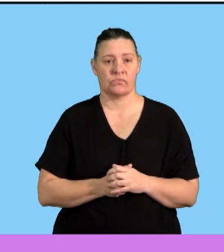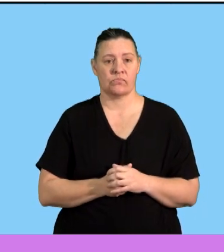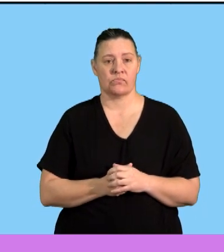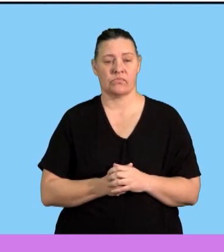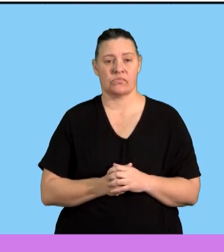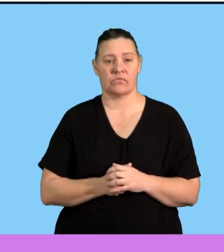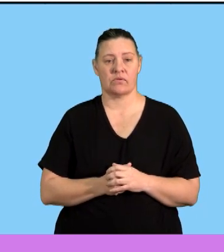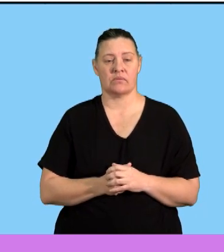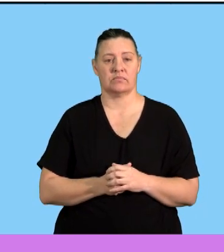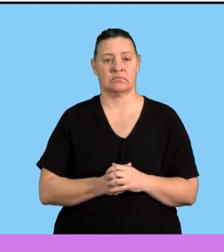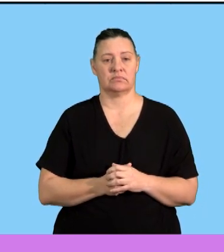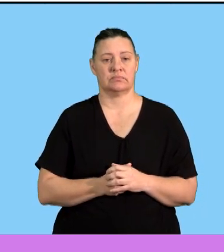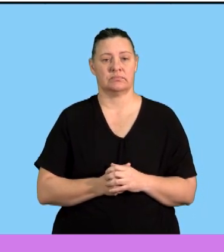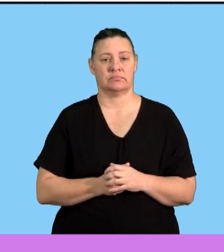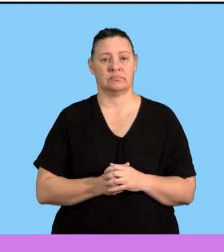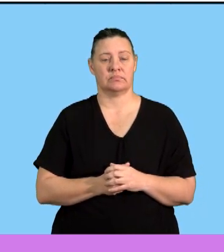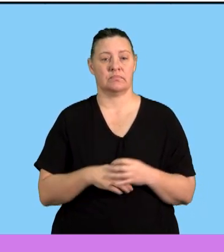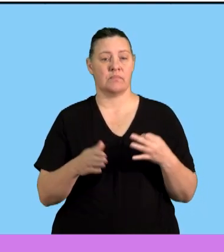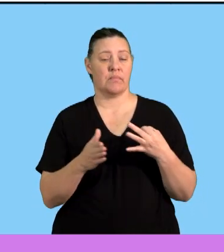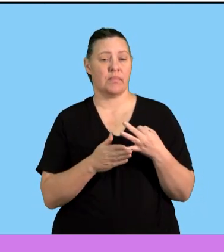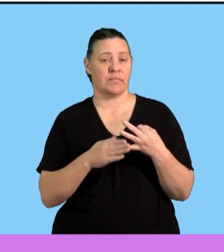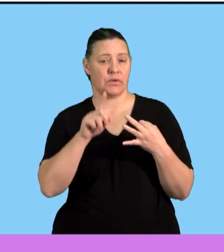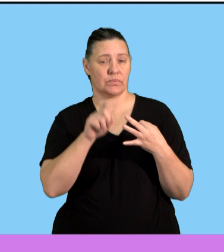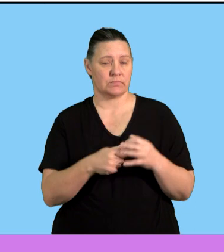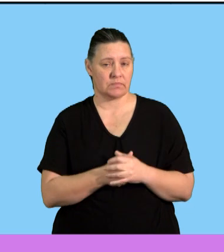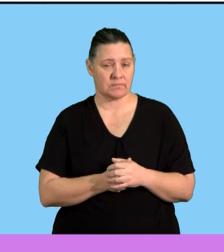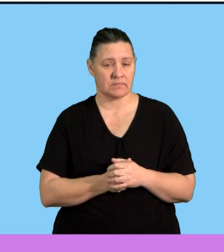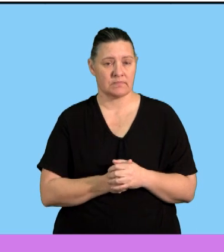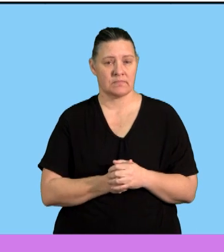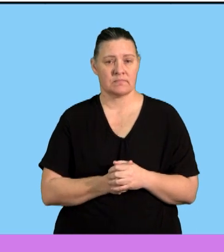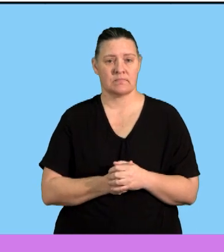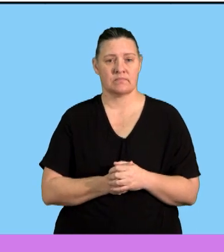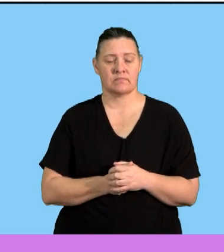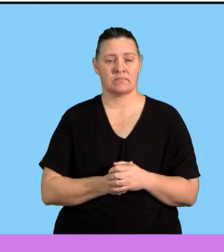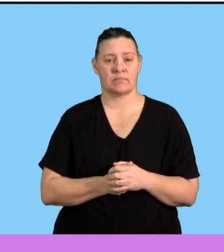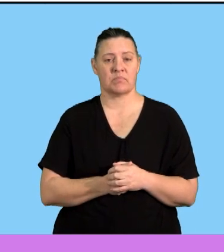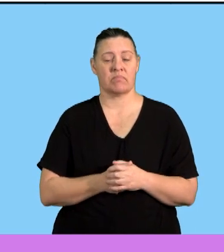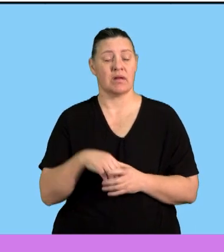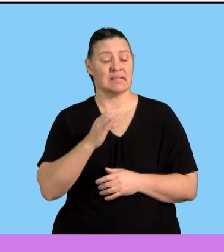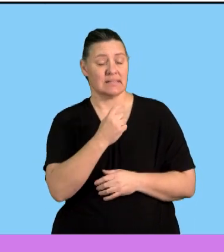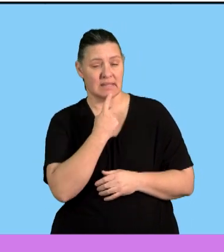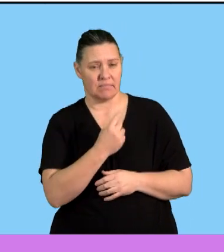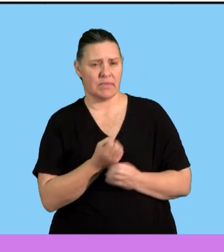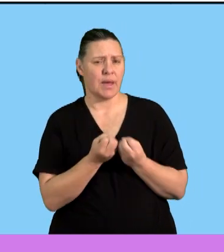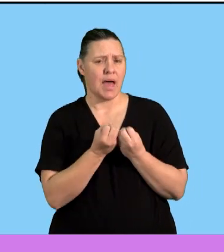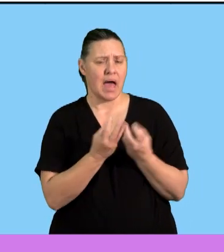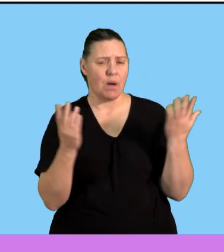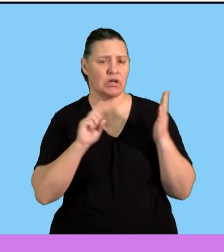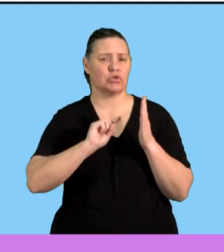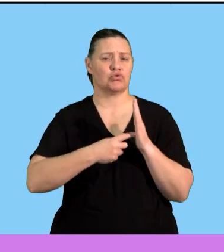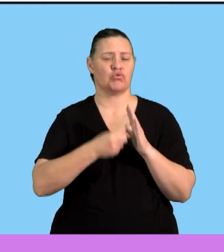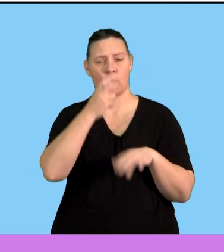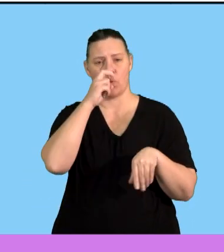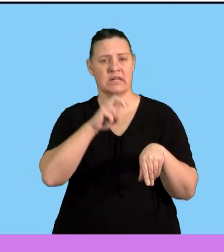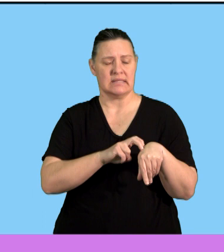Right, I'll be moving now to the third question. Question number C, it says, how many screws are